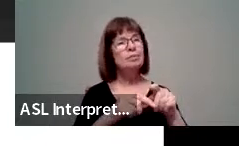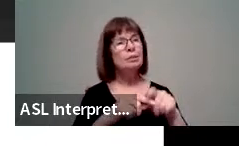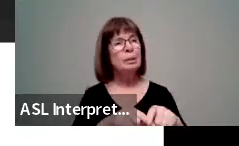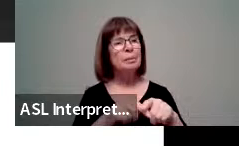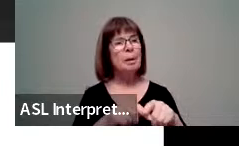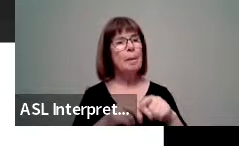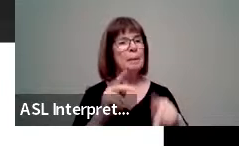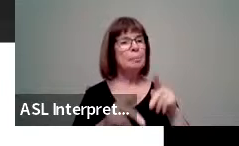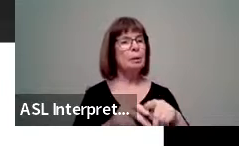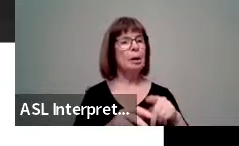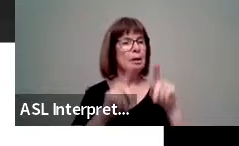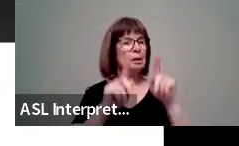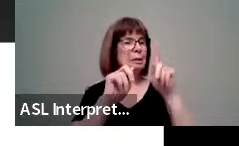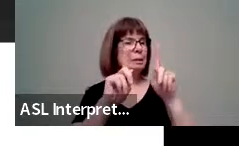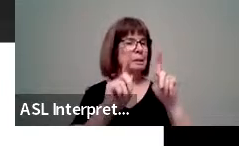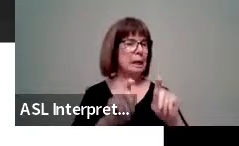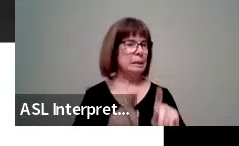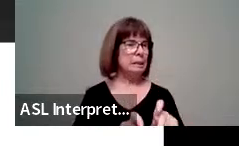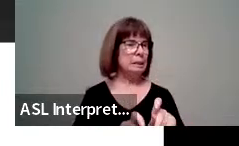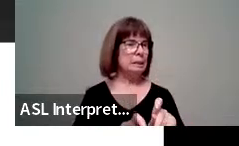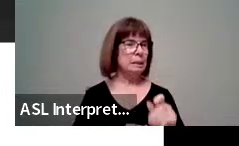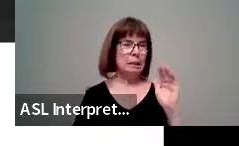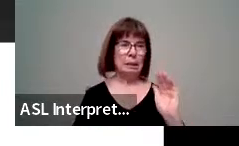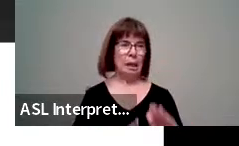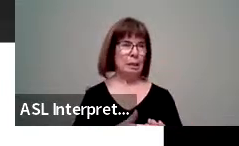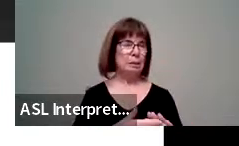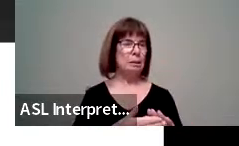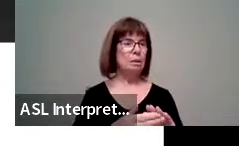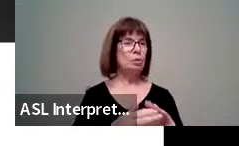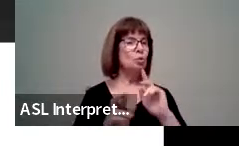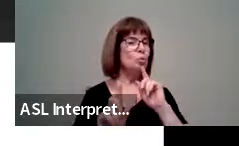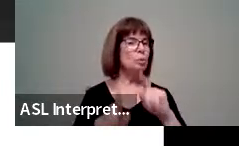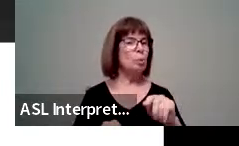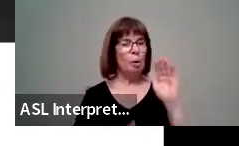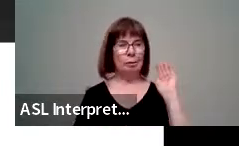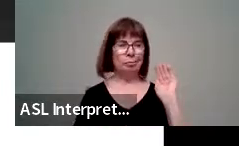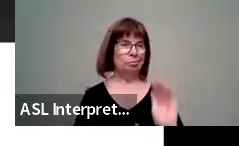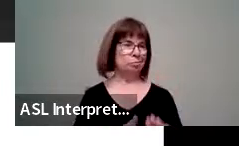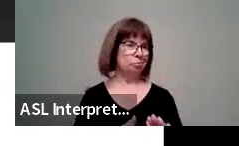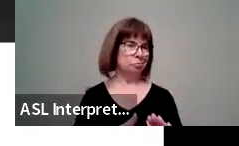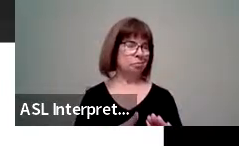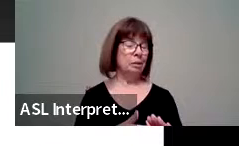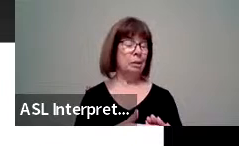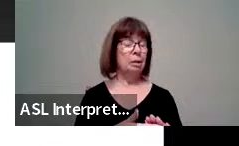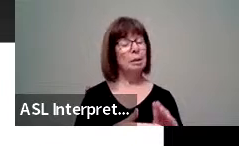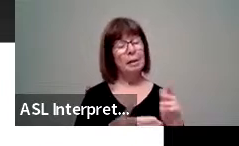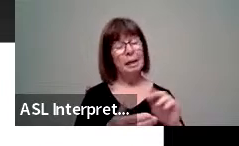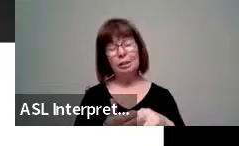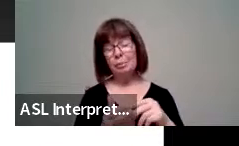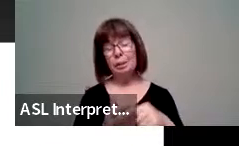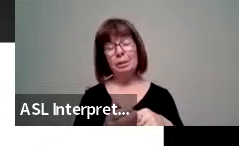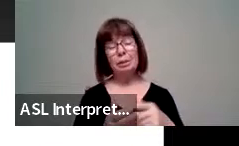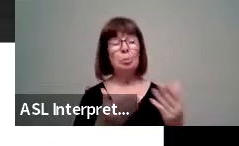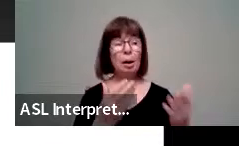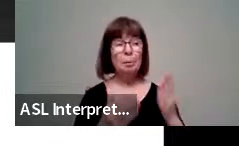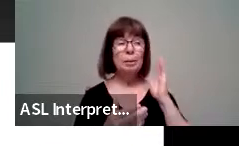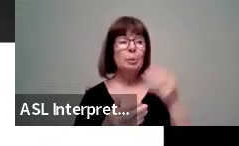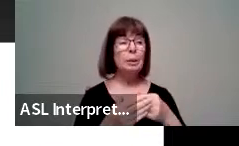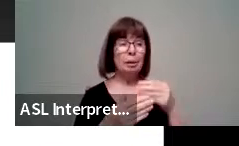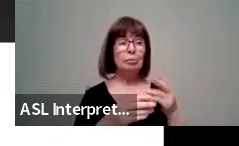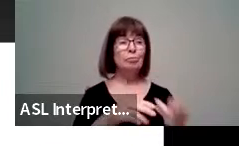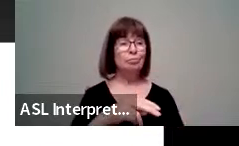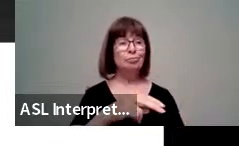reporting less frequently. And so all that is to say that we probably will see an increase. It's just not quite clear